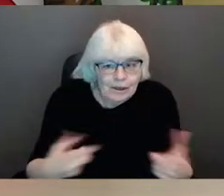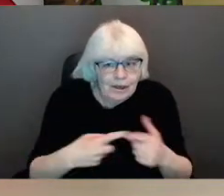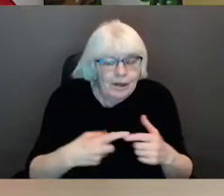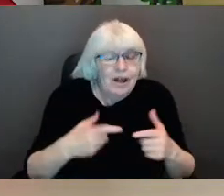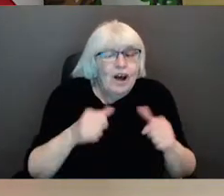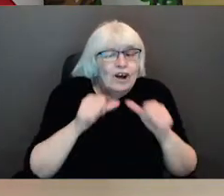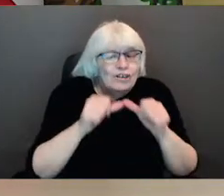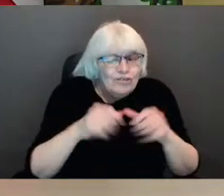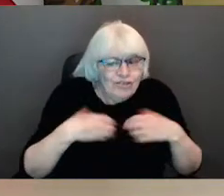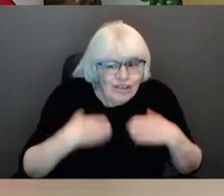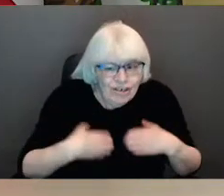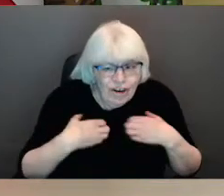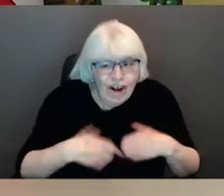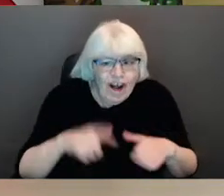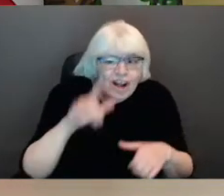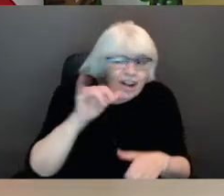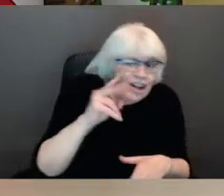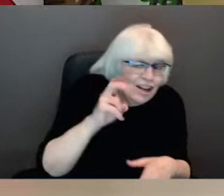disease, cystic fibrosis,